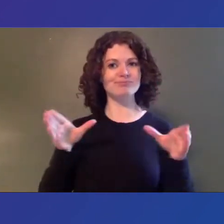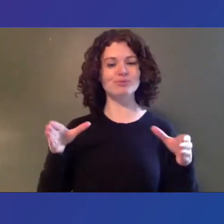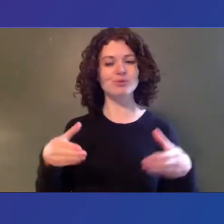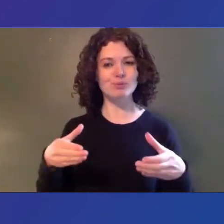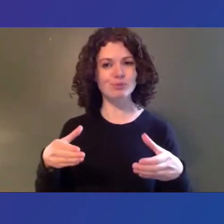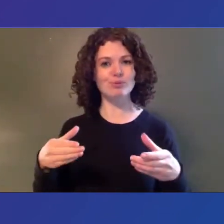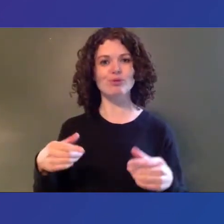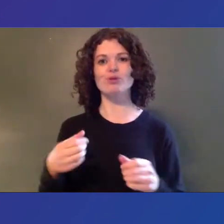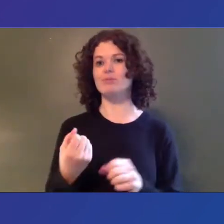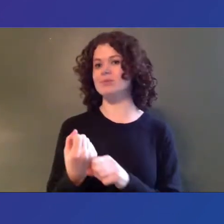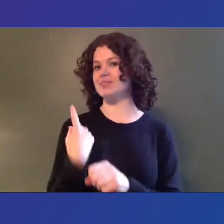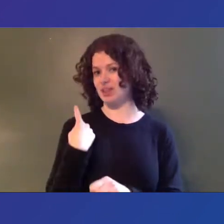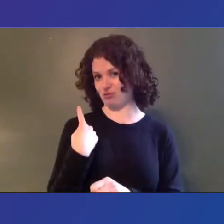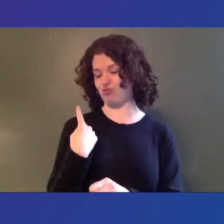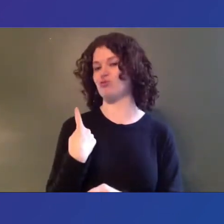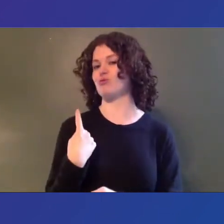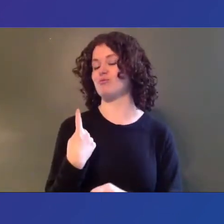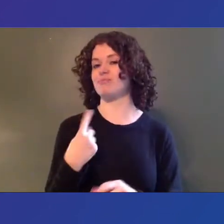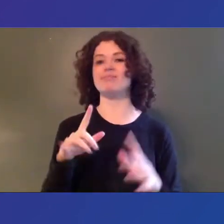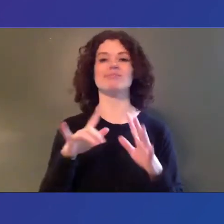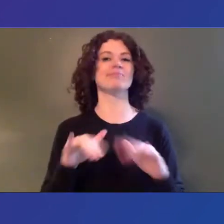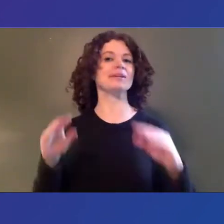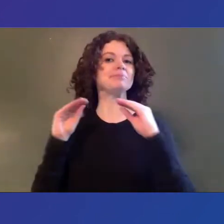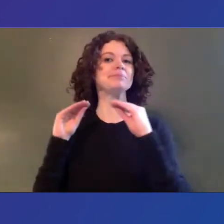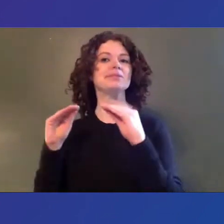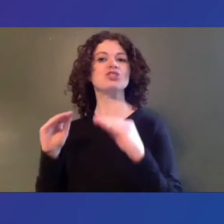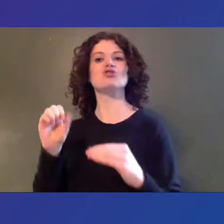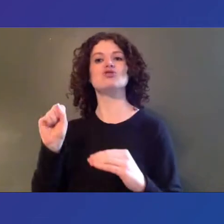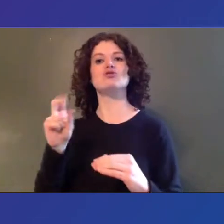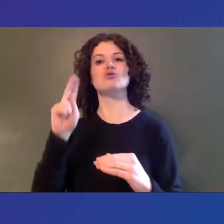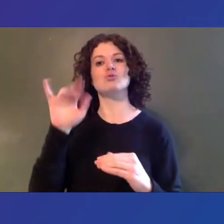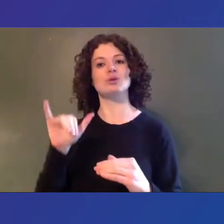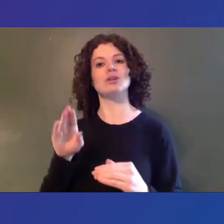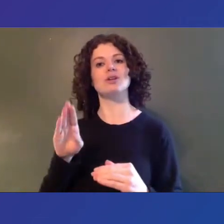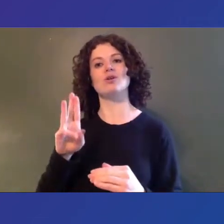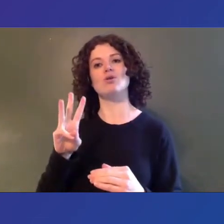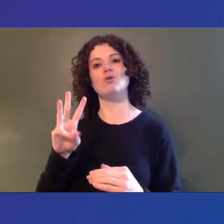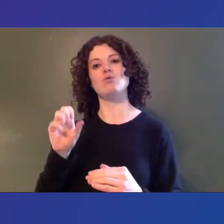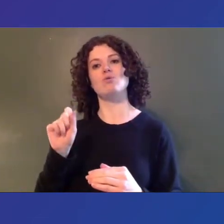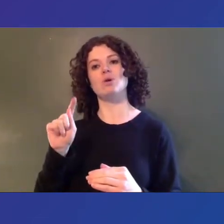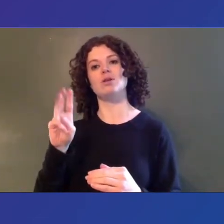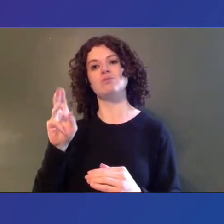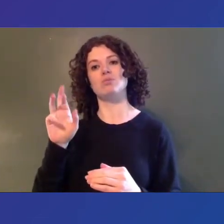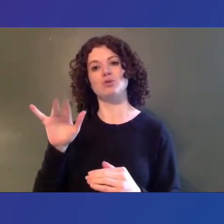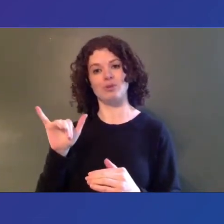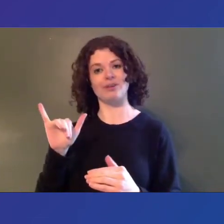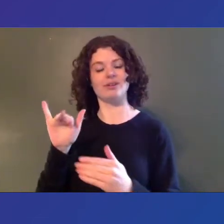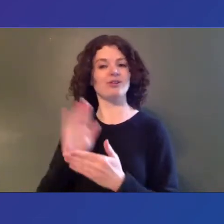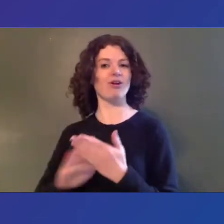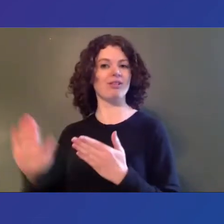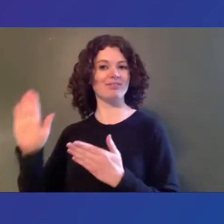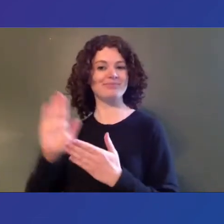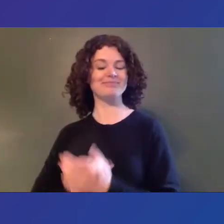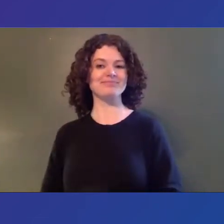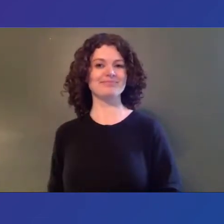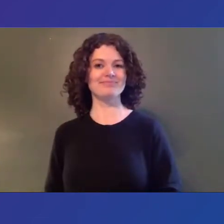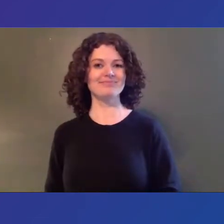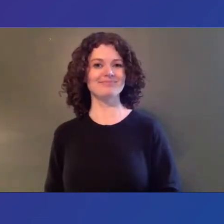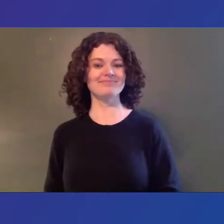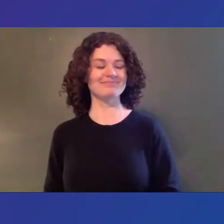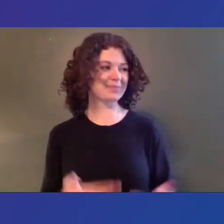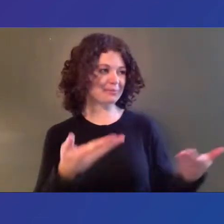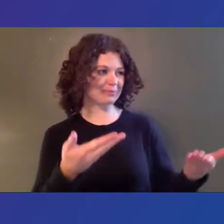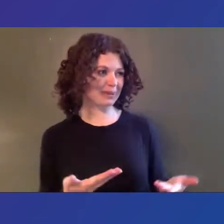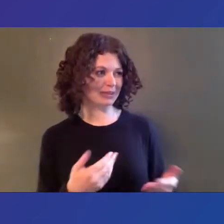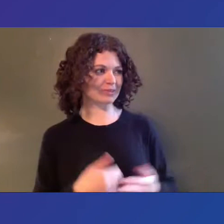faculty at SUNY Old Westbury since 2018. Welcome. Reading your curriculum vitae